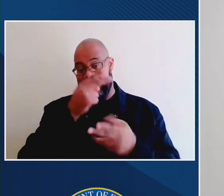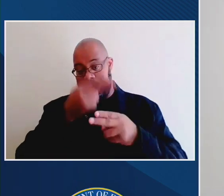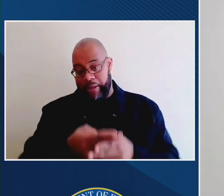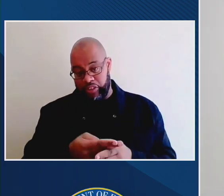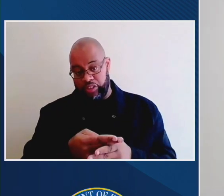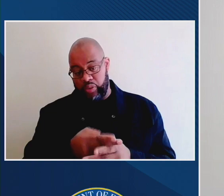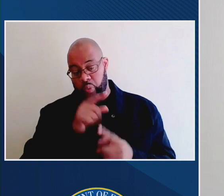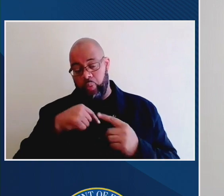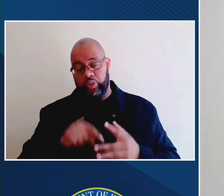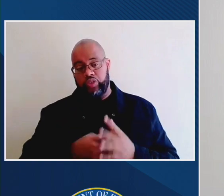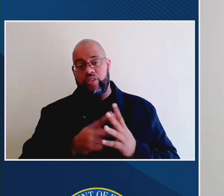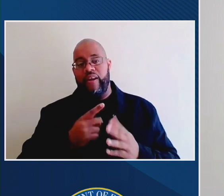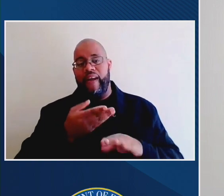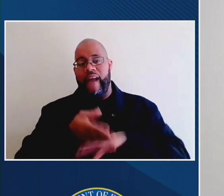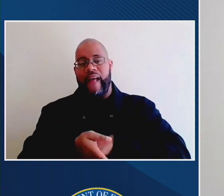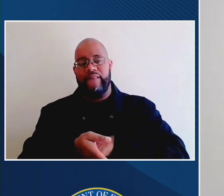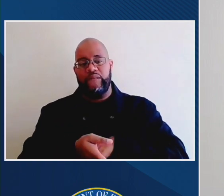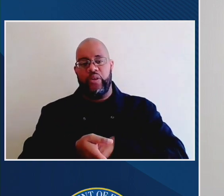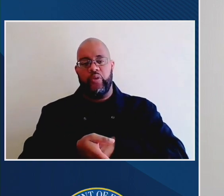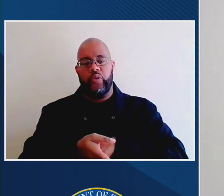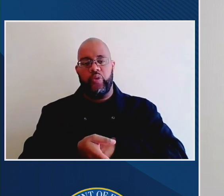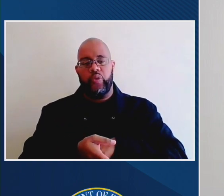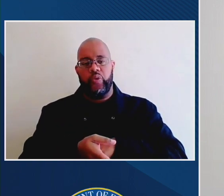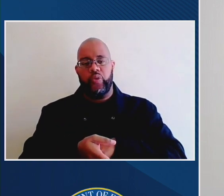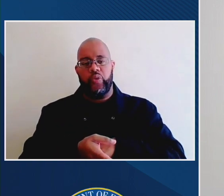started after the